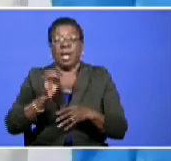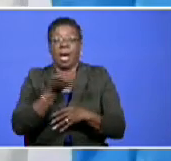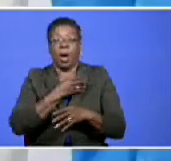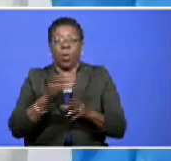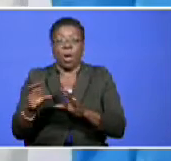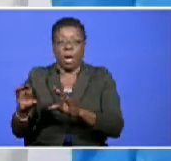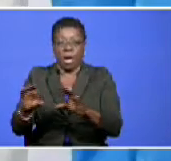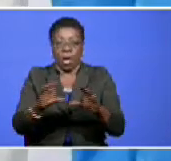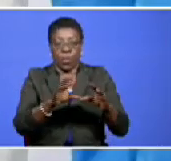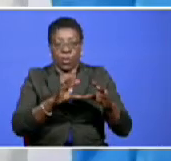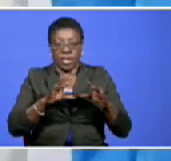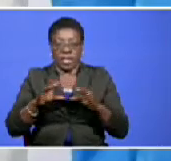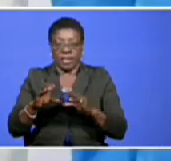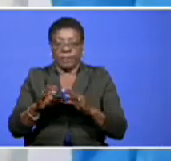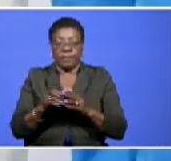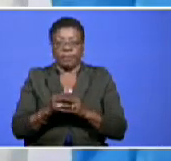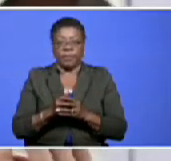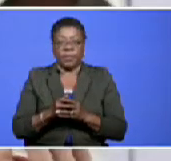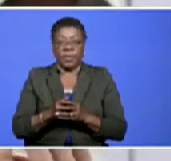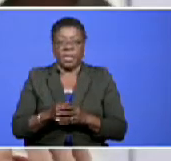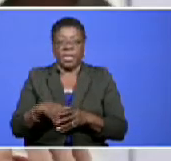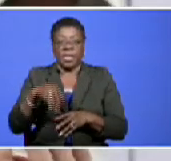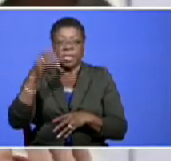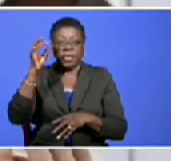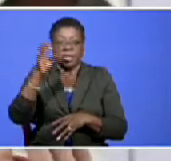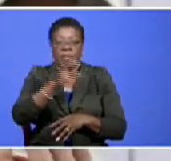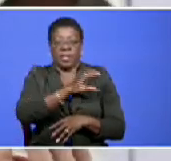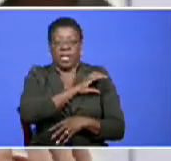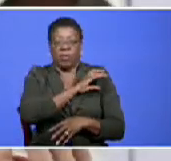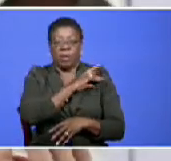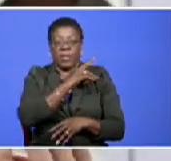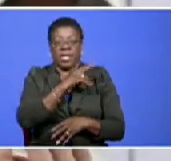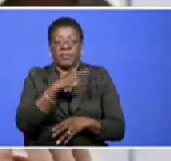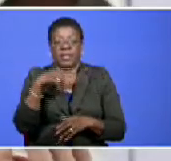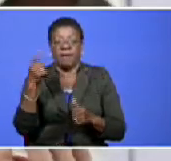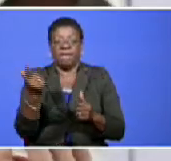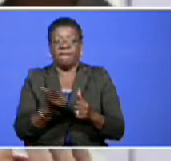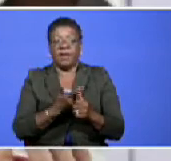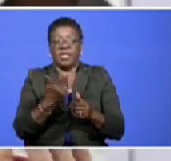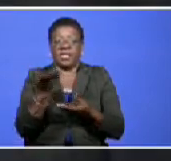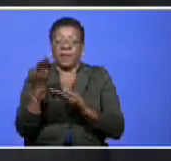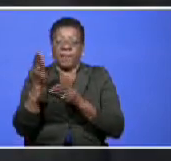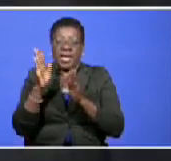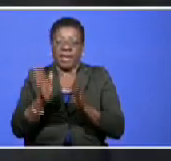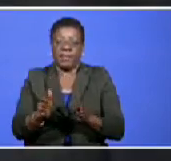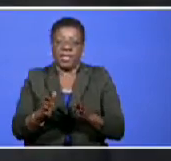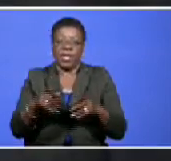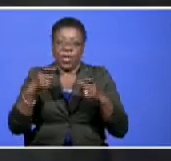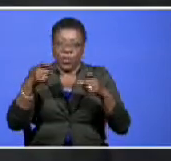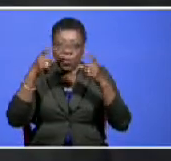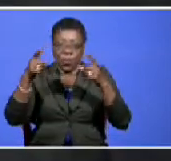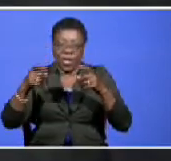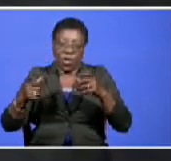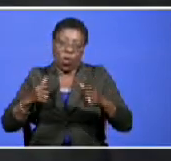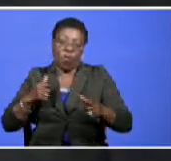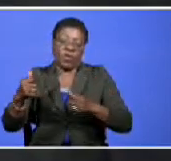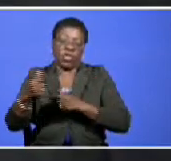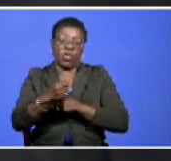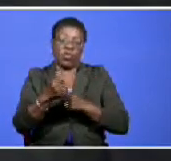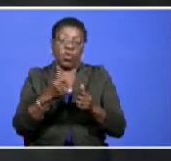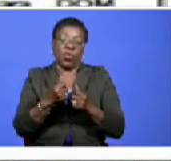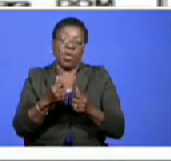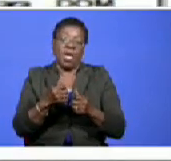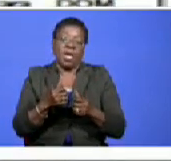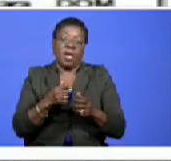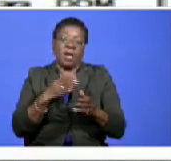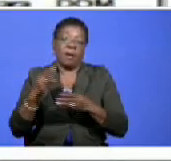Cynthia Ramming has become the first Bahamian to win a continental medal in the sport of judo. She took bronze over the weekend at the Pan Am Open in the Dominican